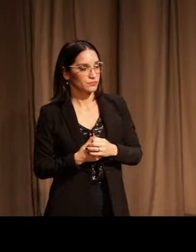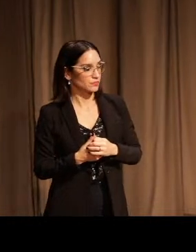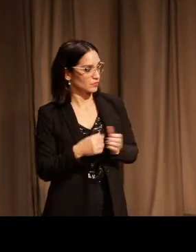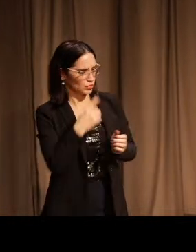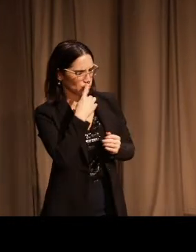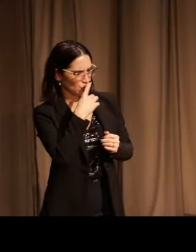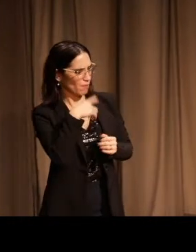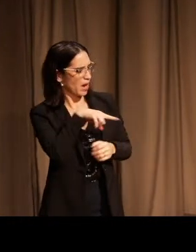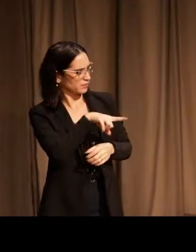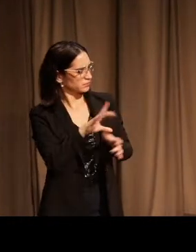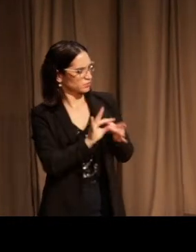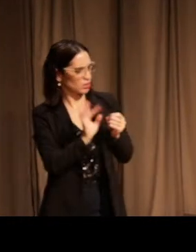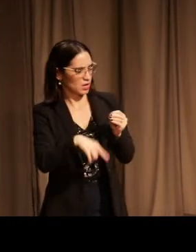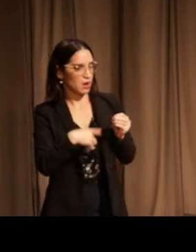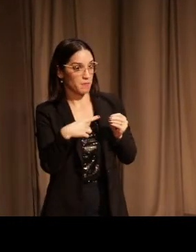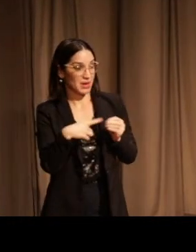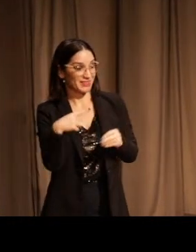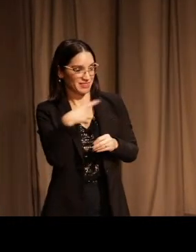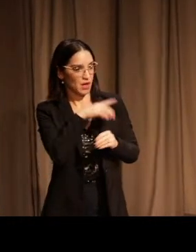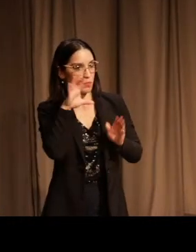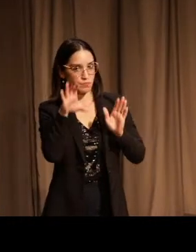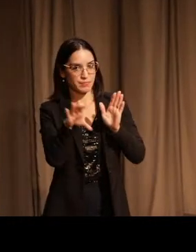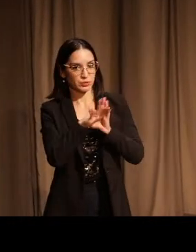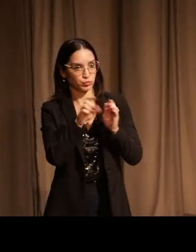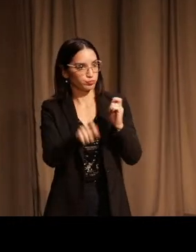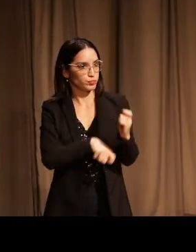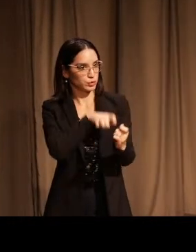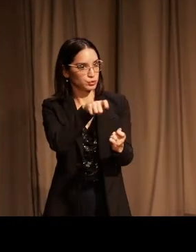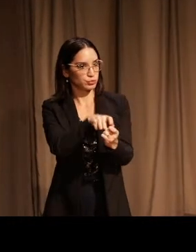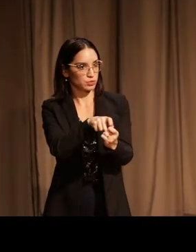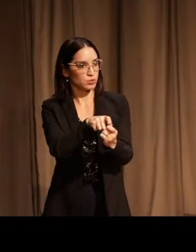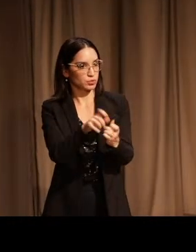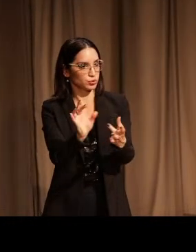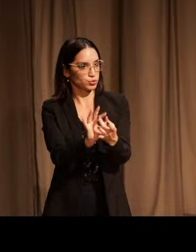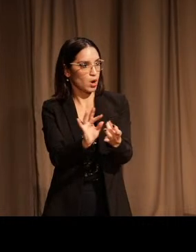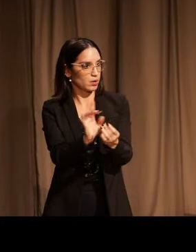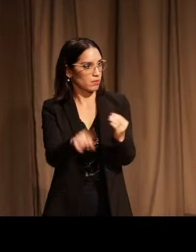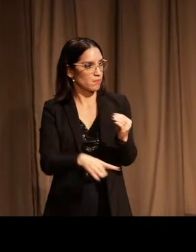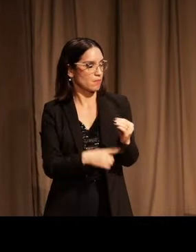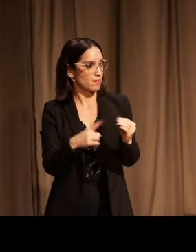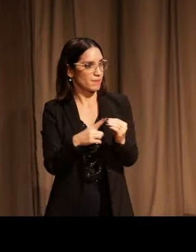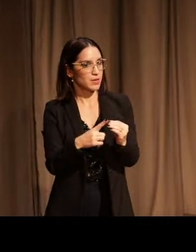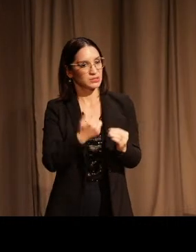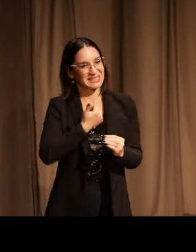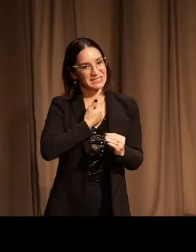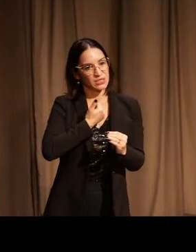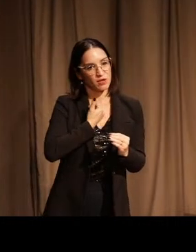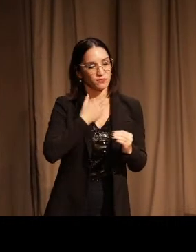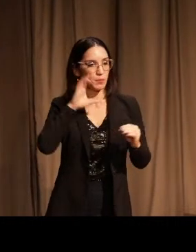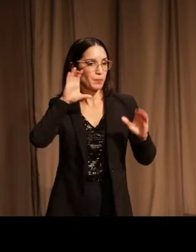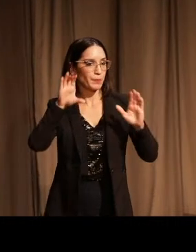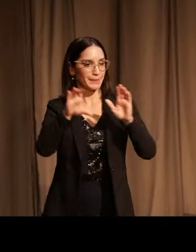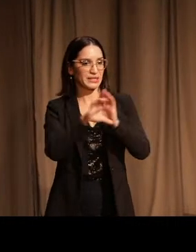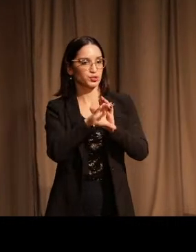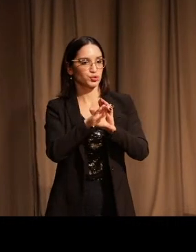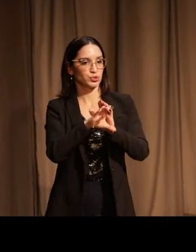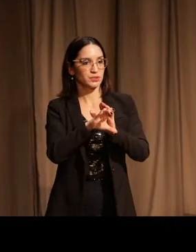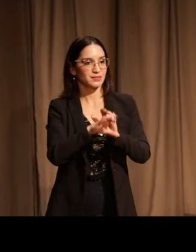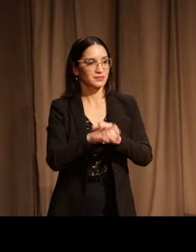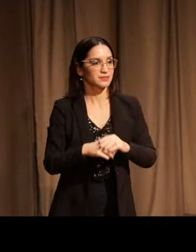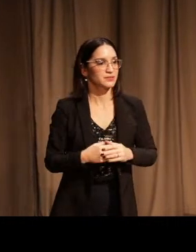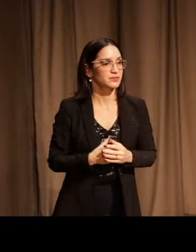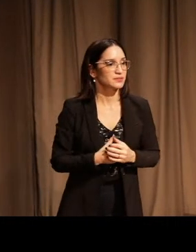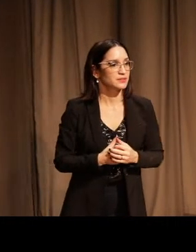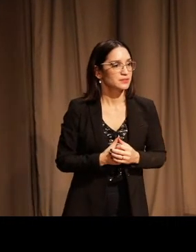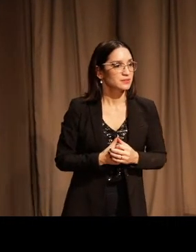because, because I there's am in this definitely painting. Yeah. a picture of a self-portrait. I don't know if you guys can recognize it,